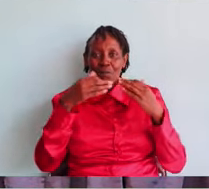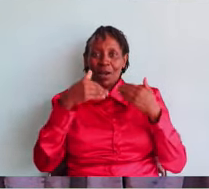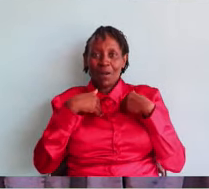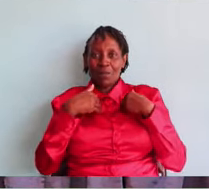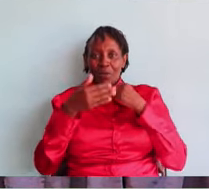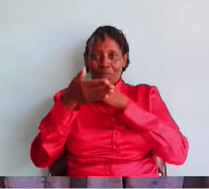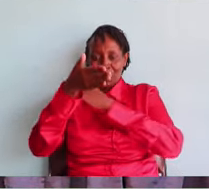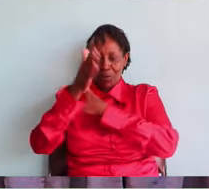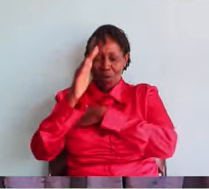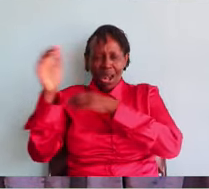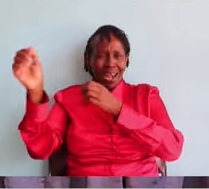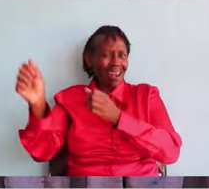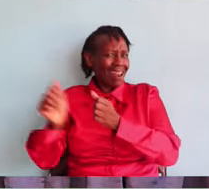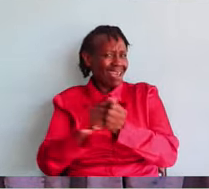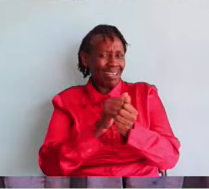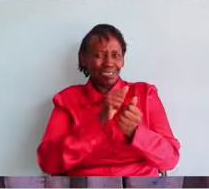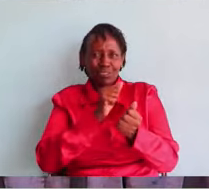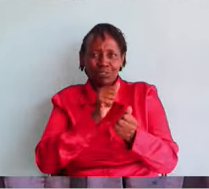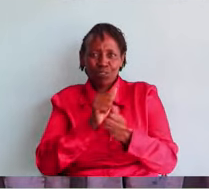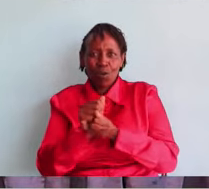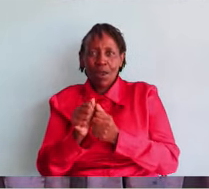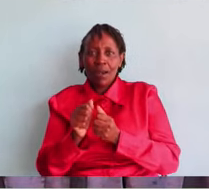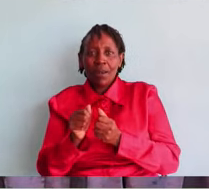was destroyed by sin.